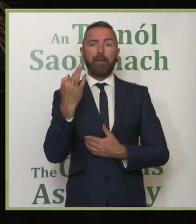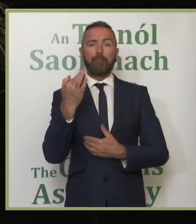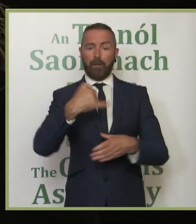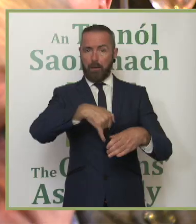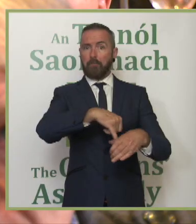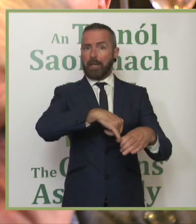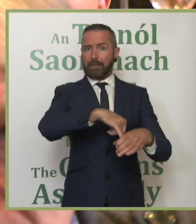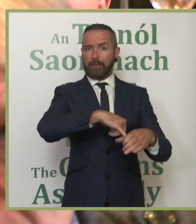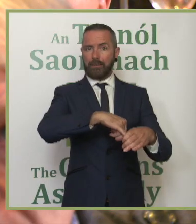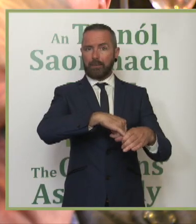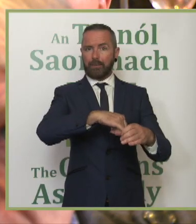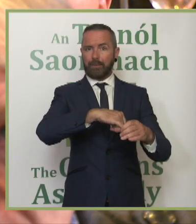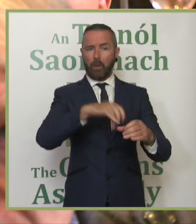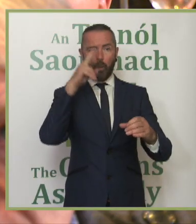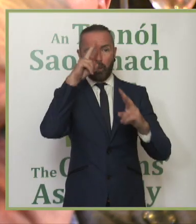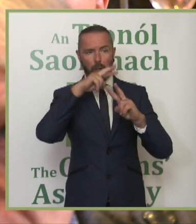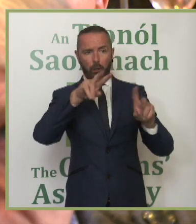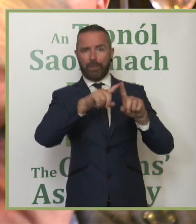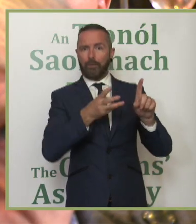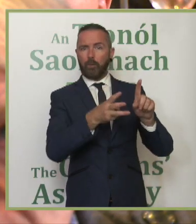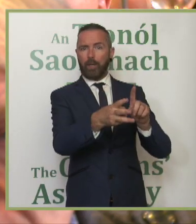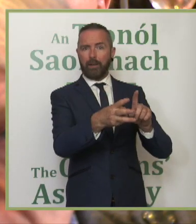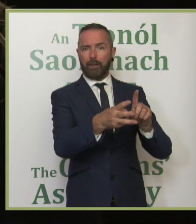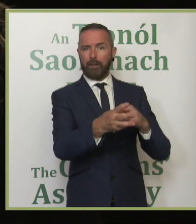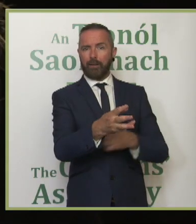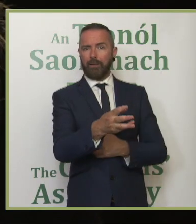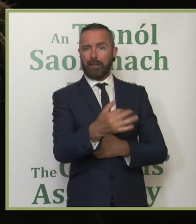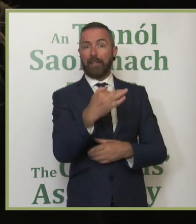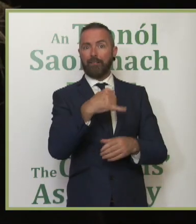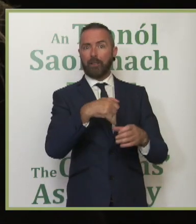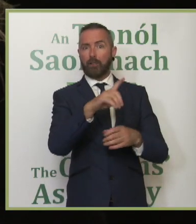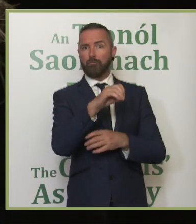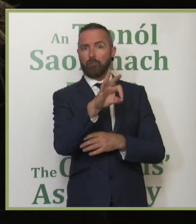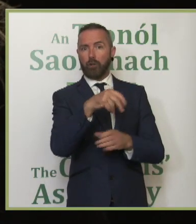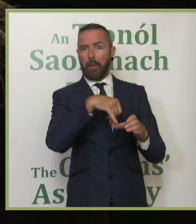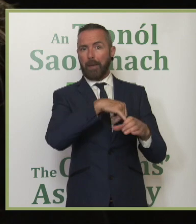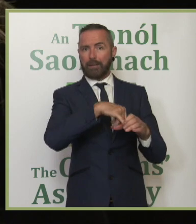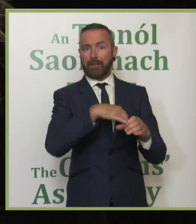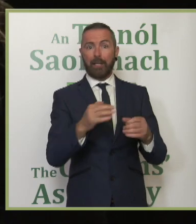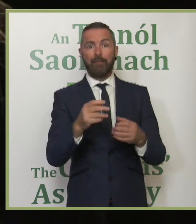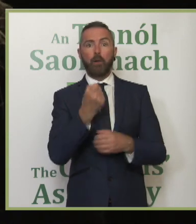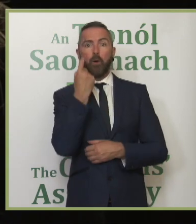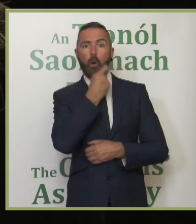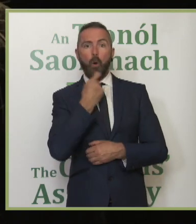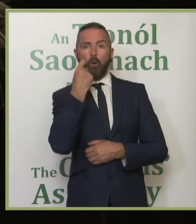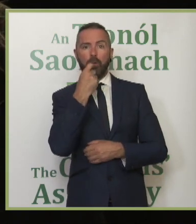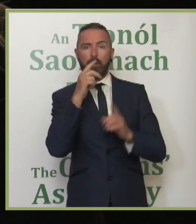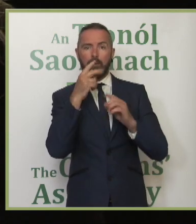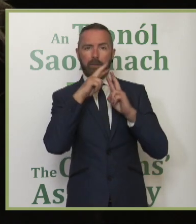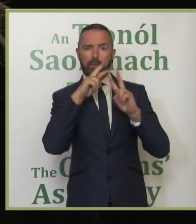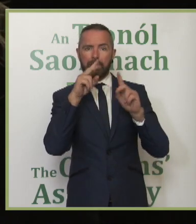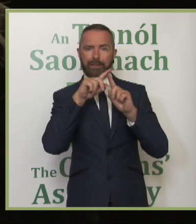we downgrade it and we look at people differently. If someone orally takes a drug, we look at them